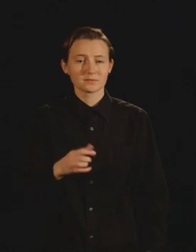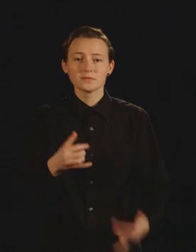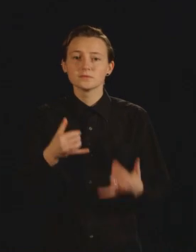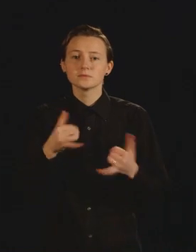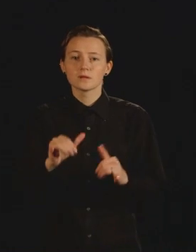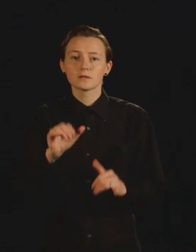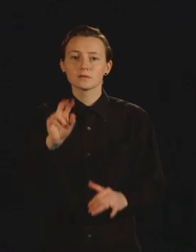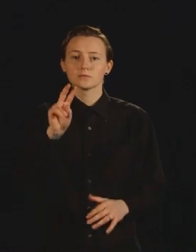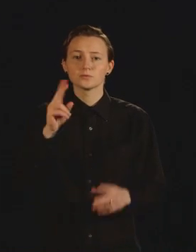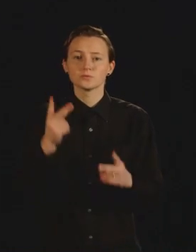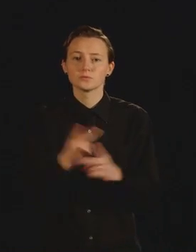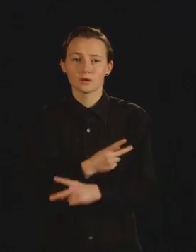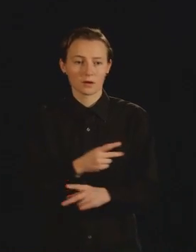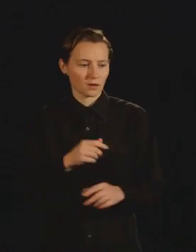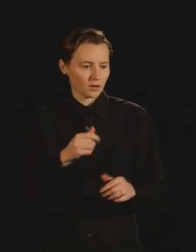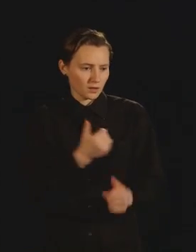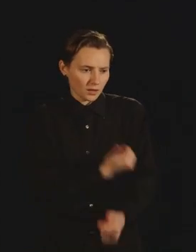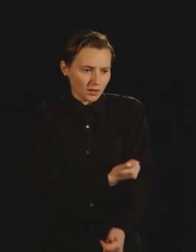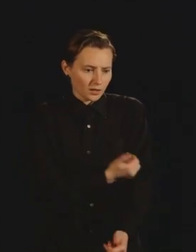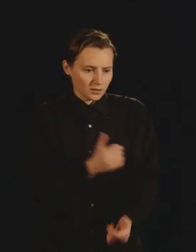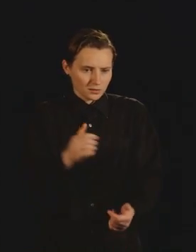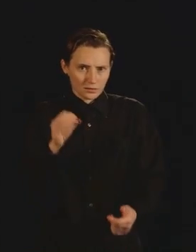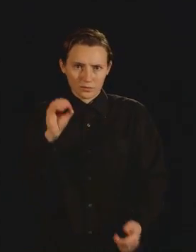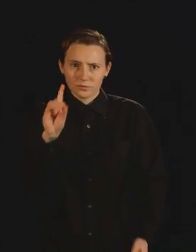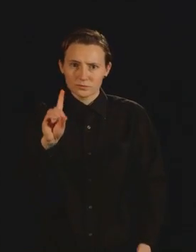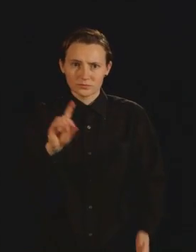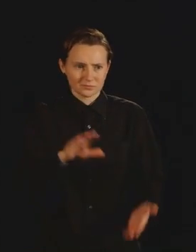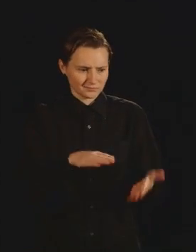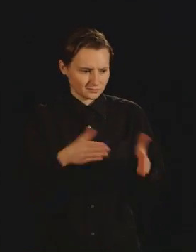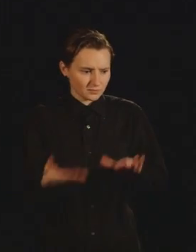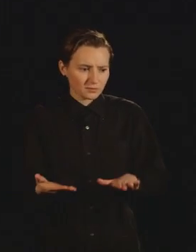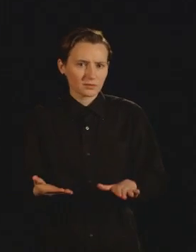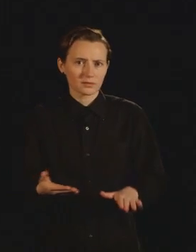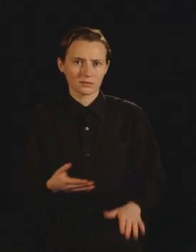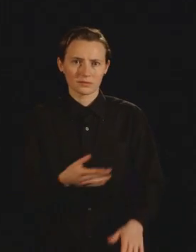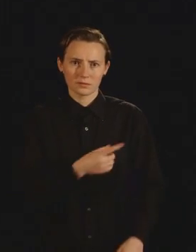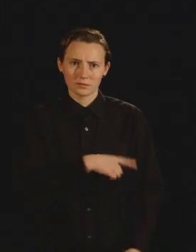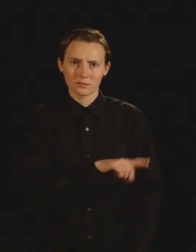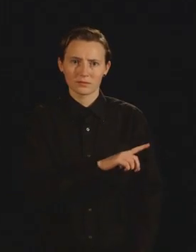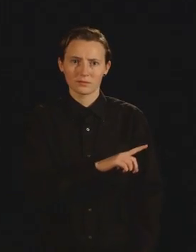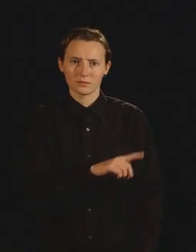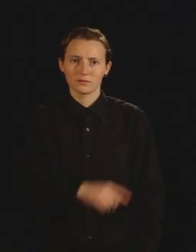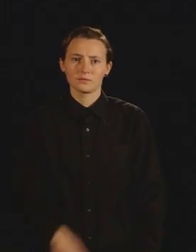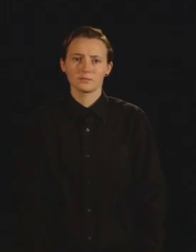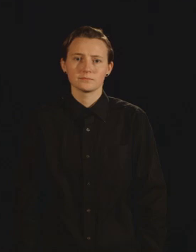And men are still 2 times more likely than women to die from drug overdose.